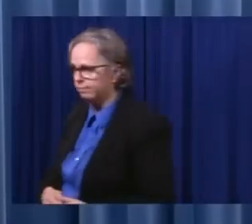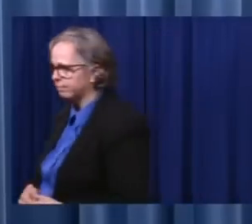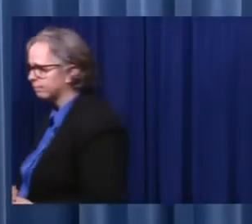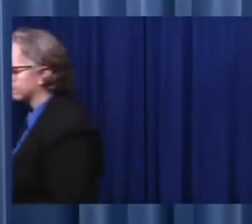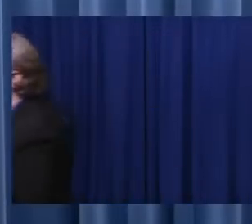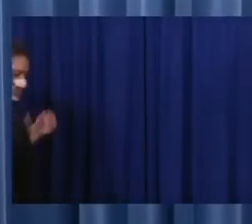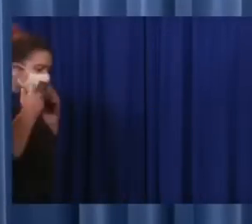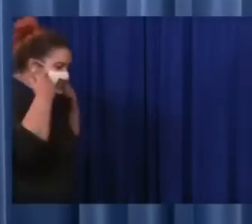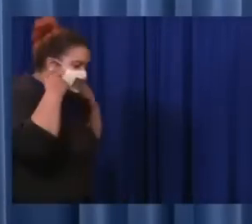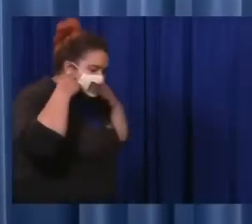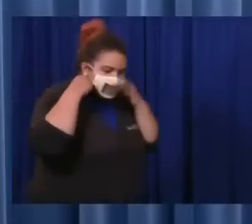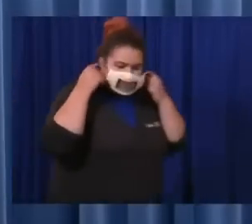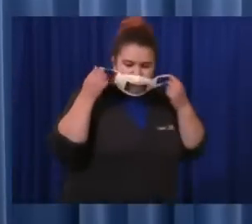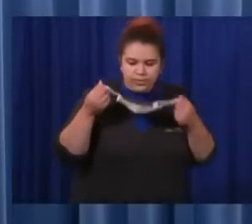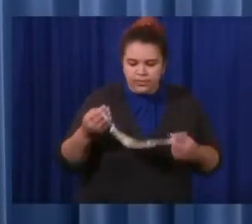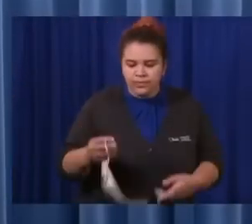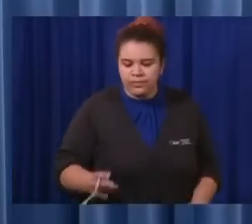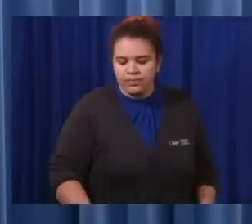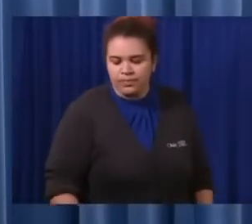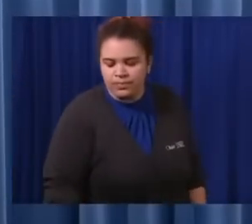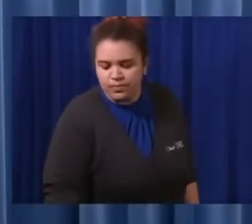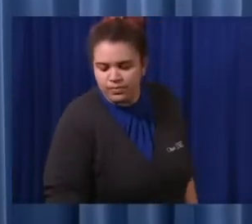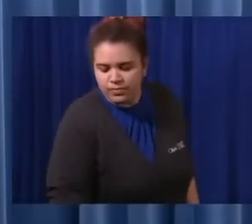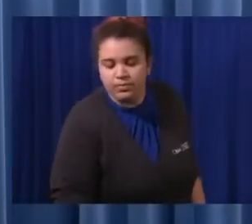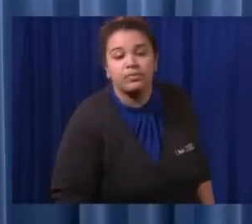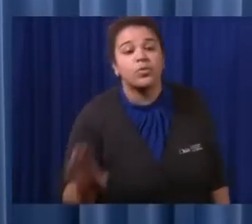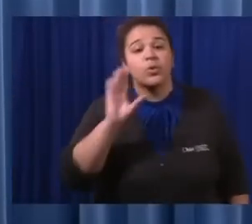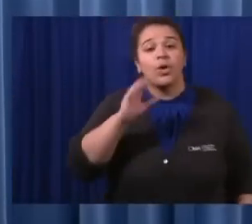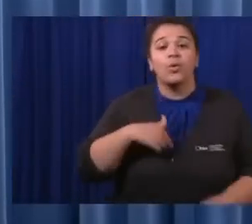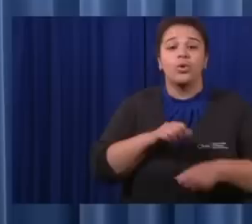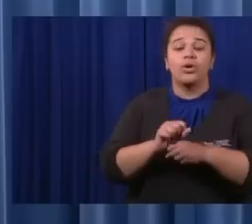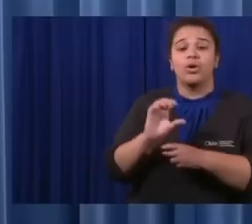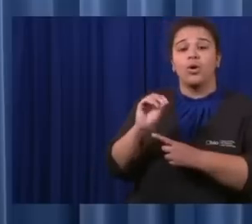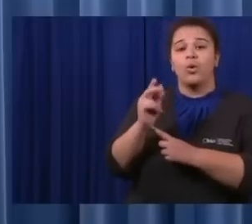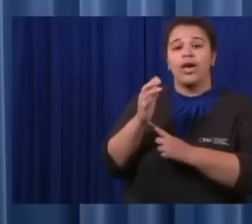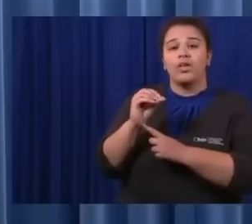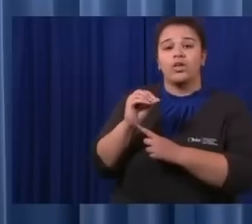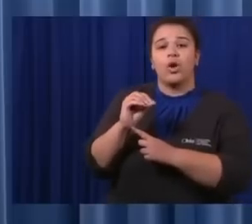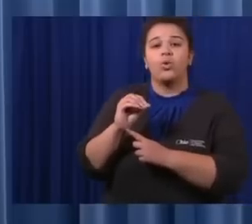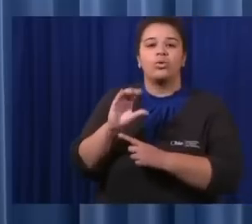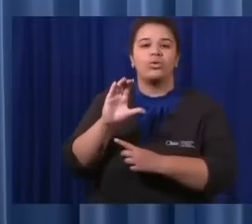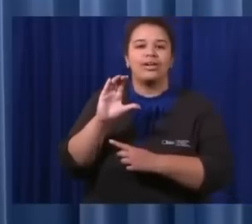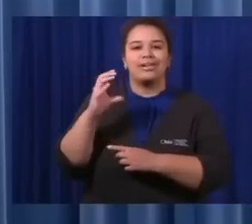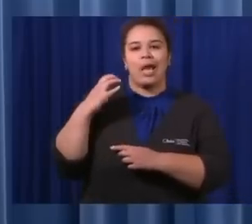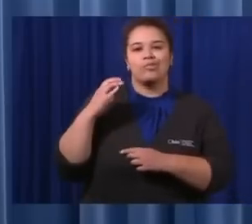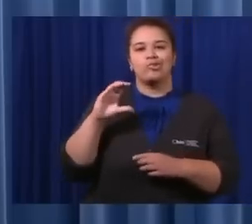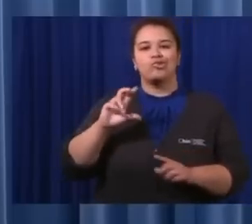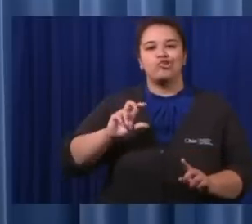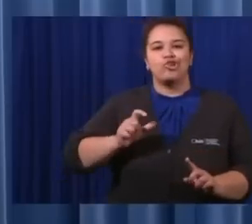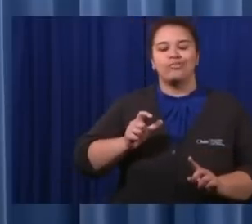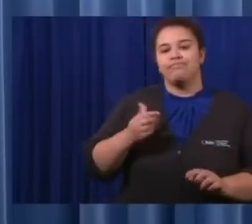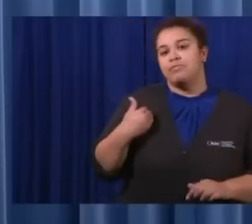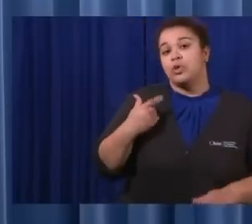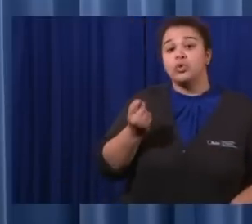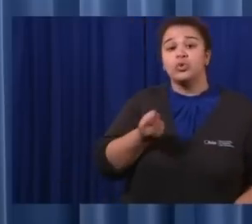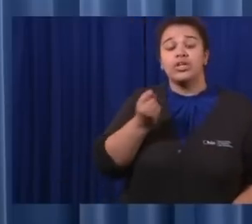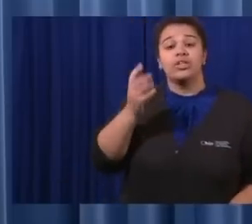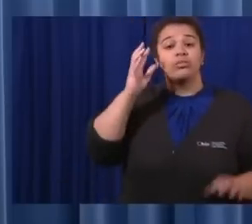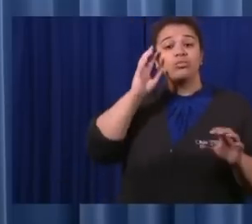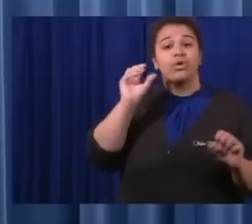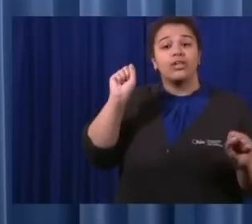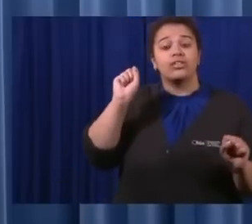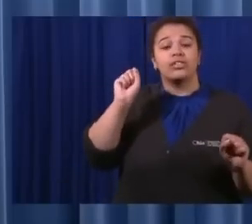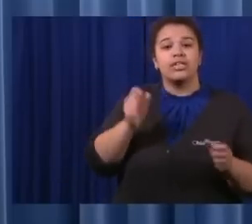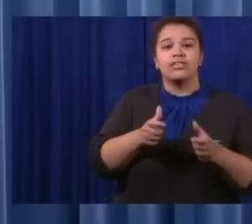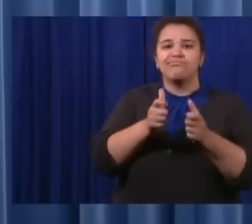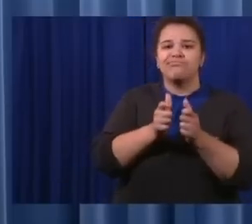Ohio Capital Journal. On Tuesday, President Trump tweeted this: "We made most governors